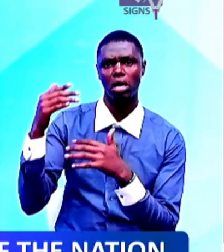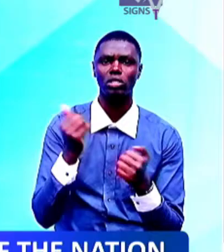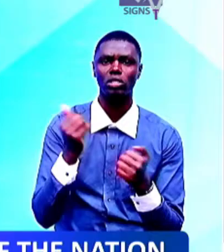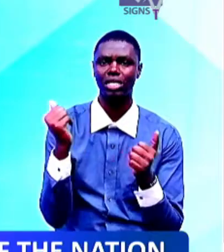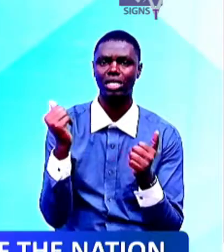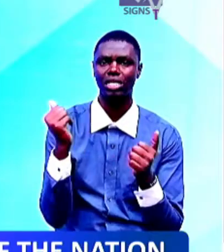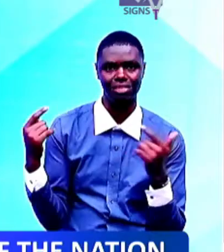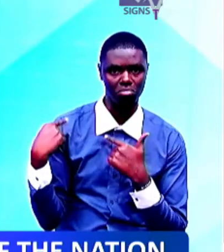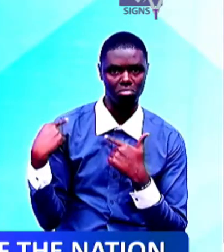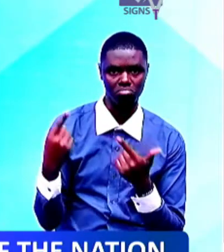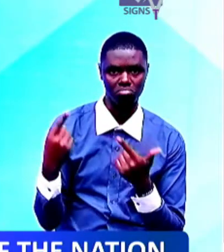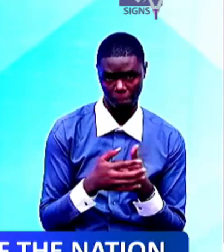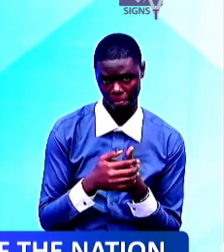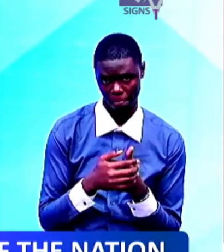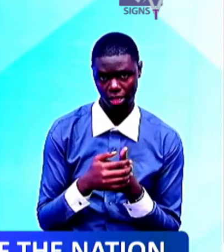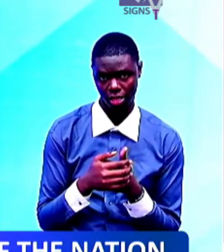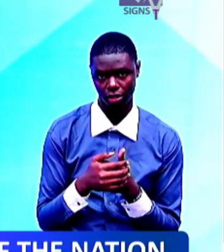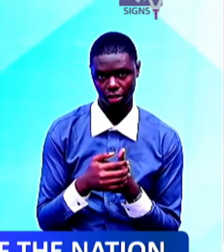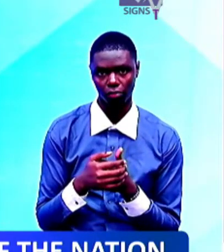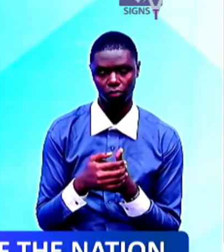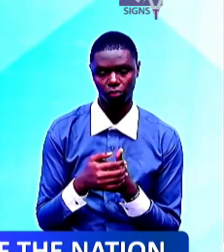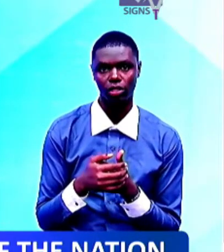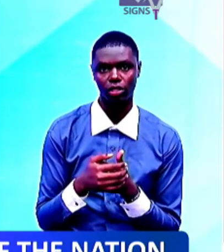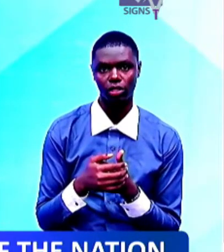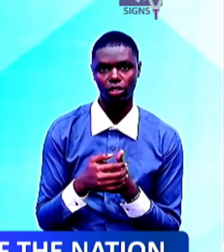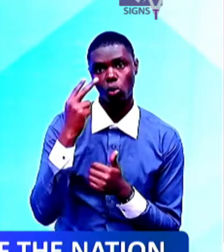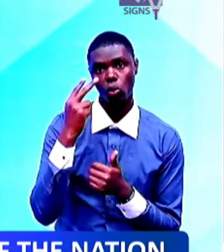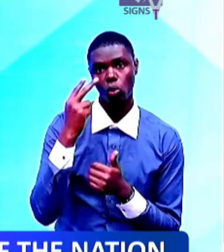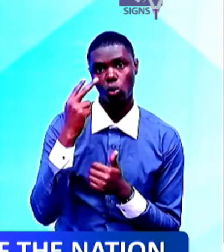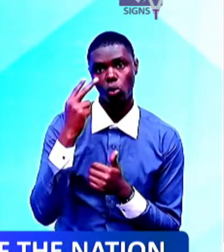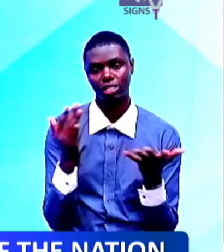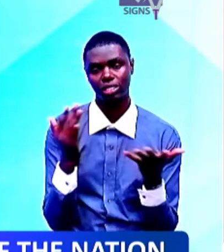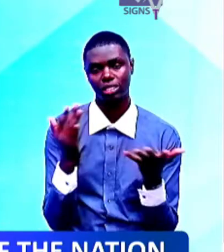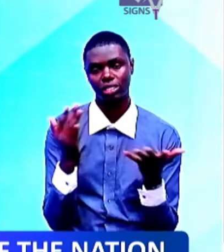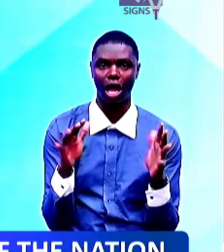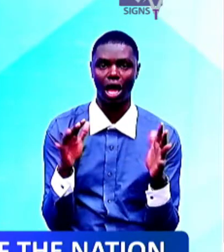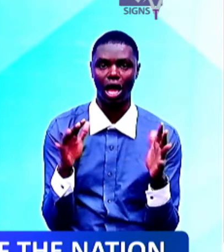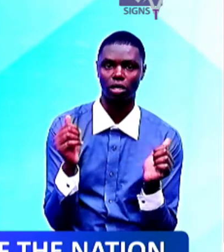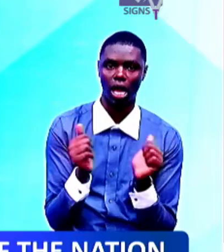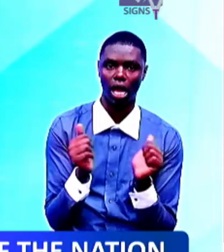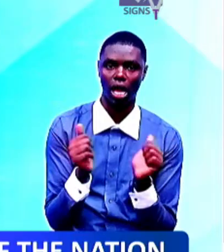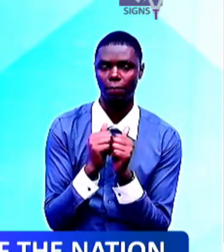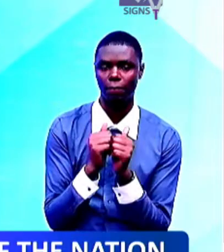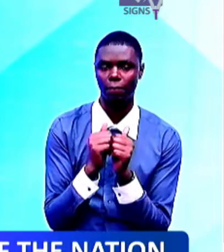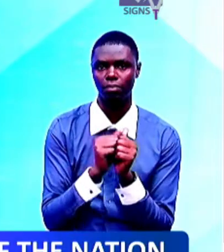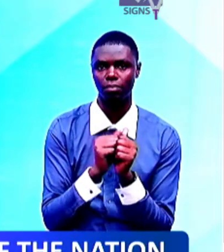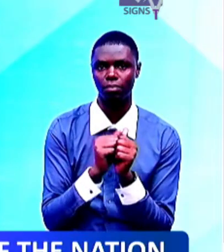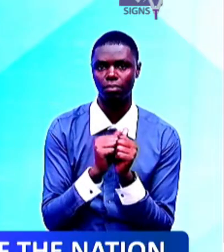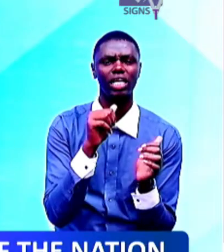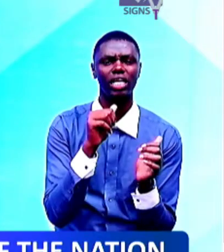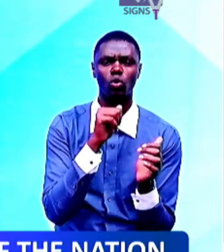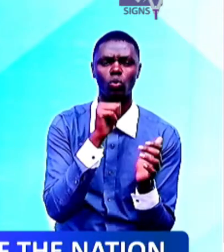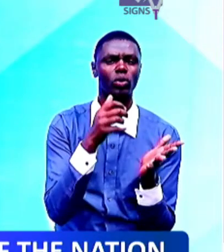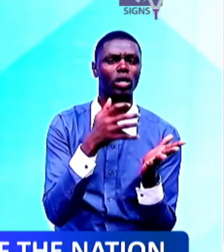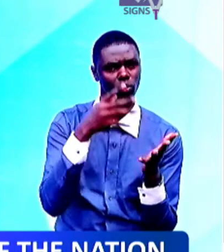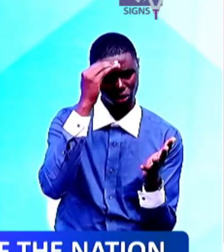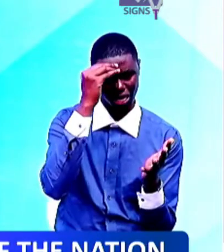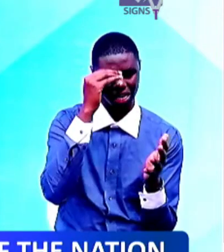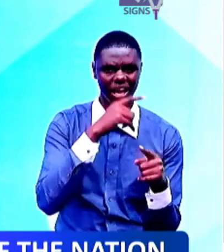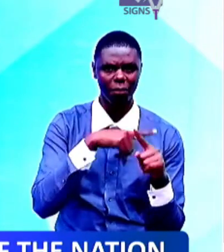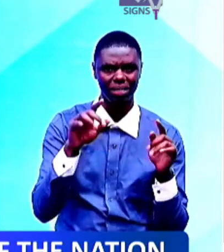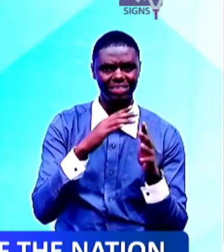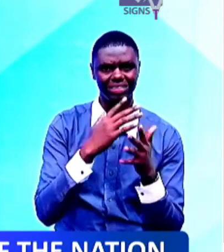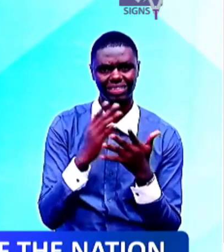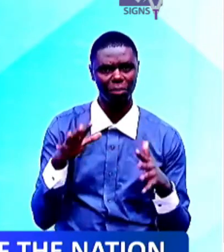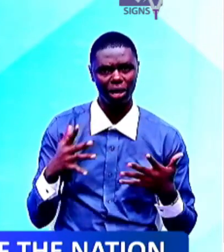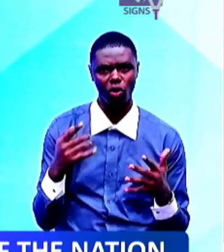all. Okay? So we look at this thing and the way they have been happening. And not that we are not learning, but we somehow, sisi